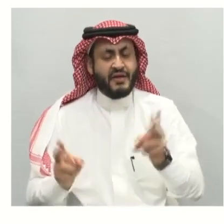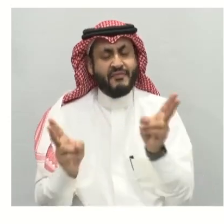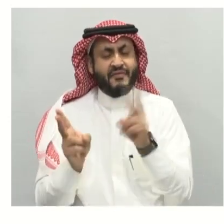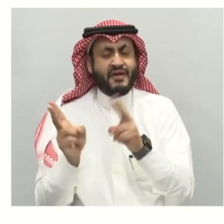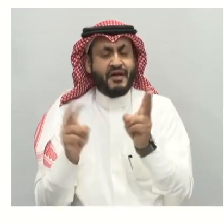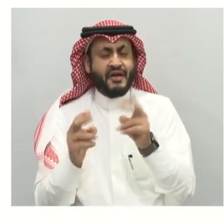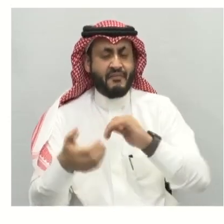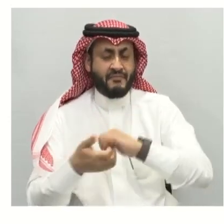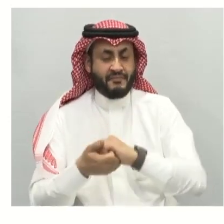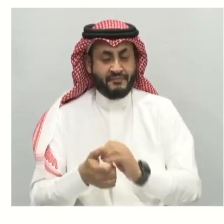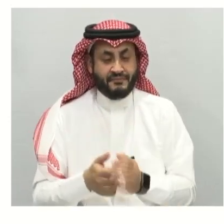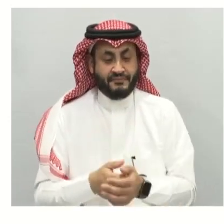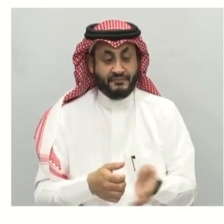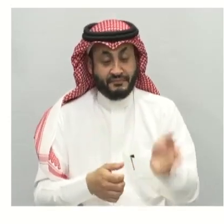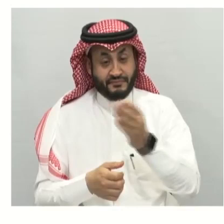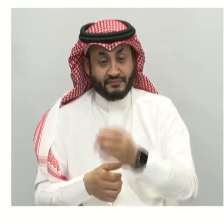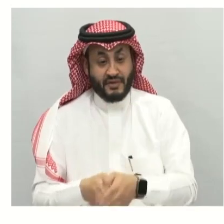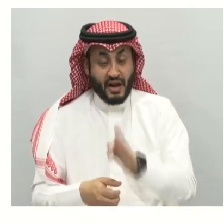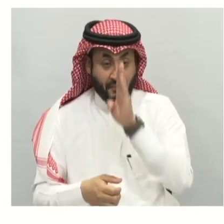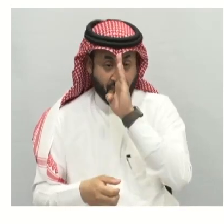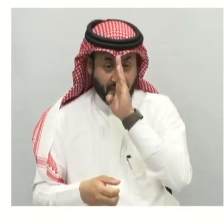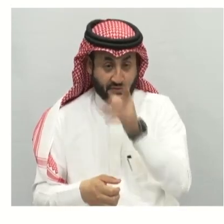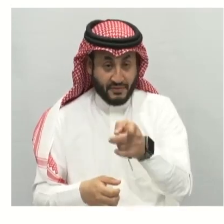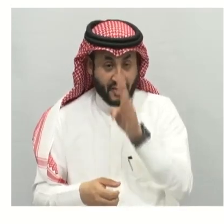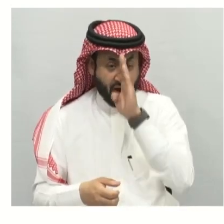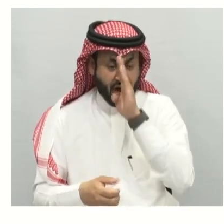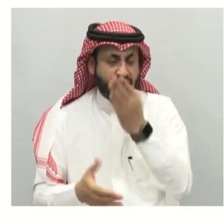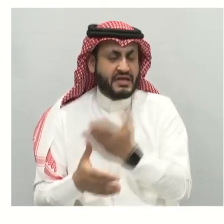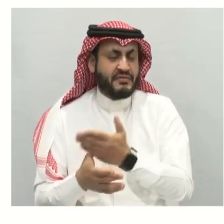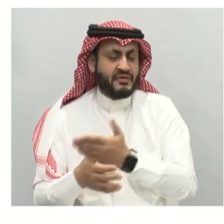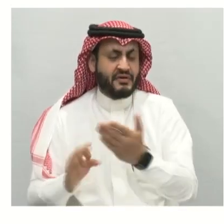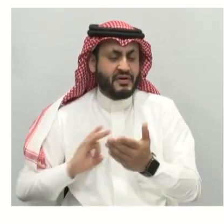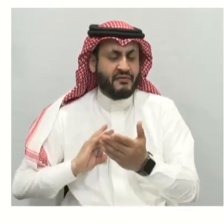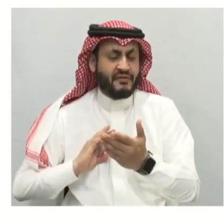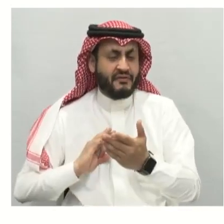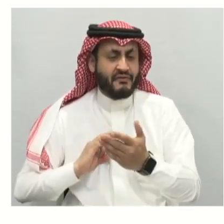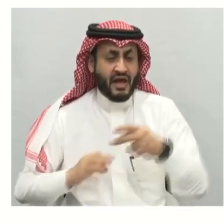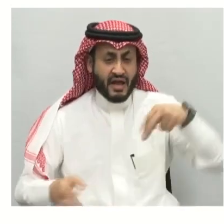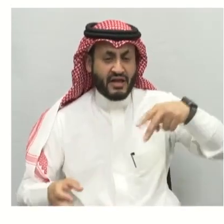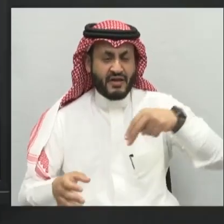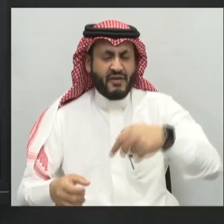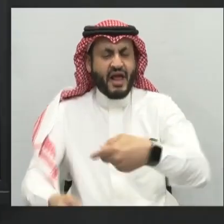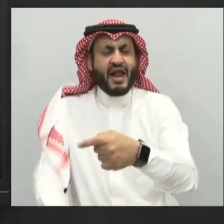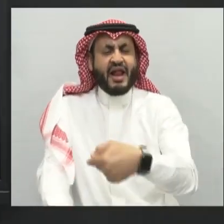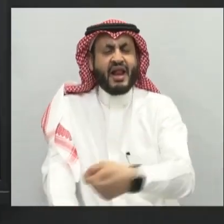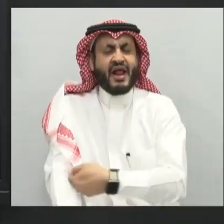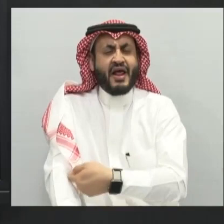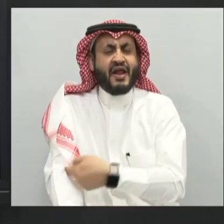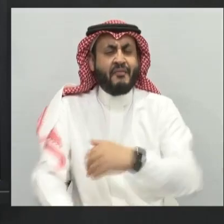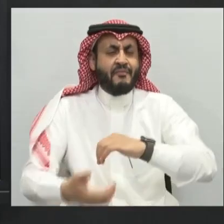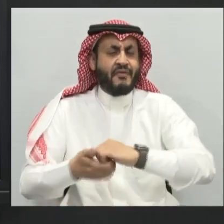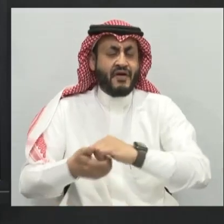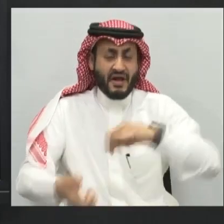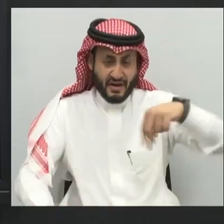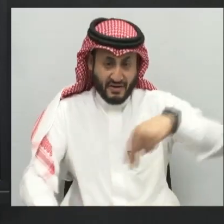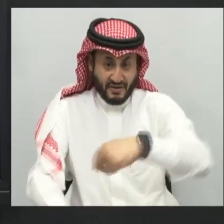oh, here she said, visit my sick friend. Do you think that you